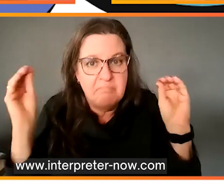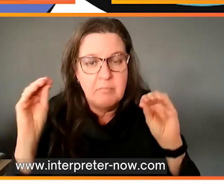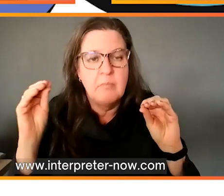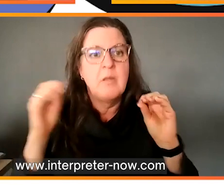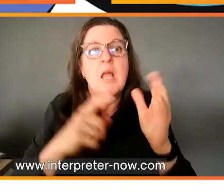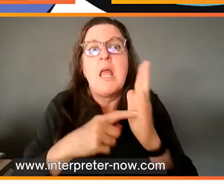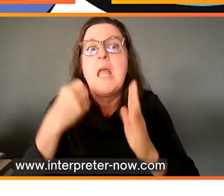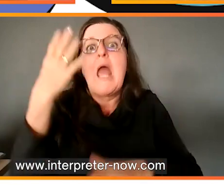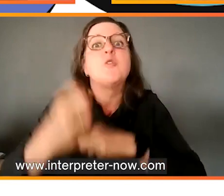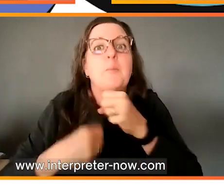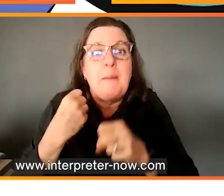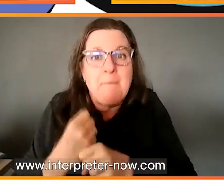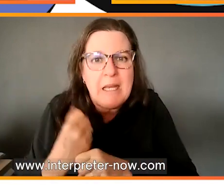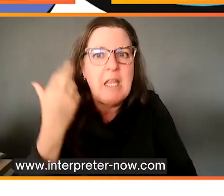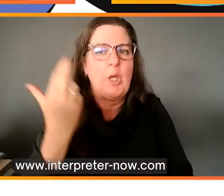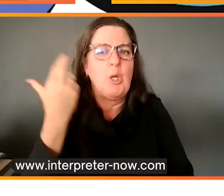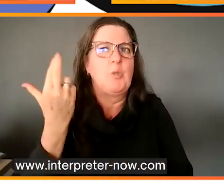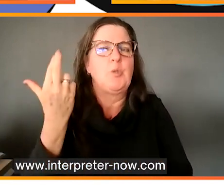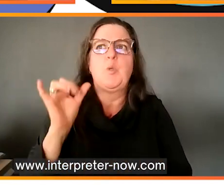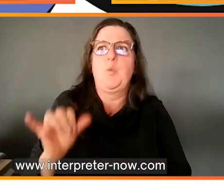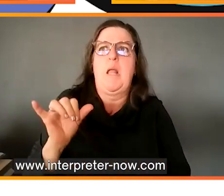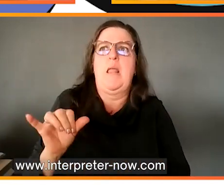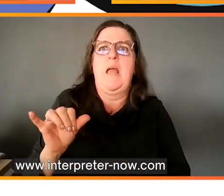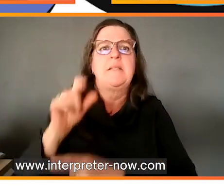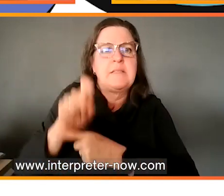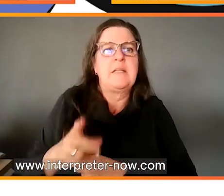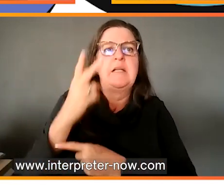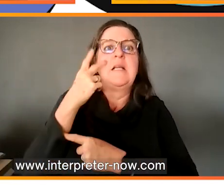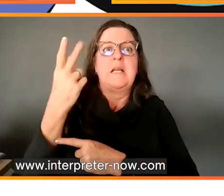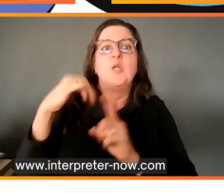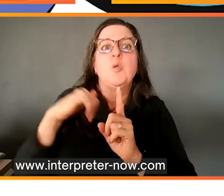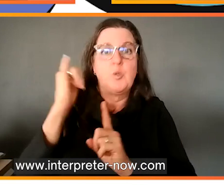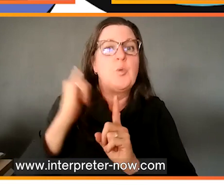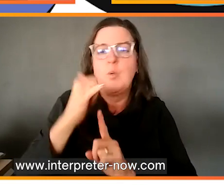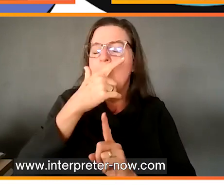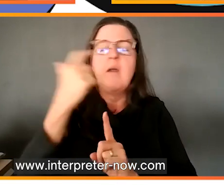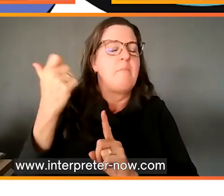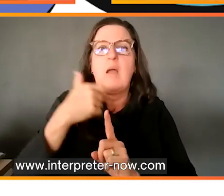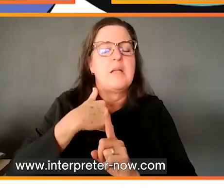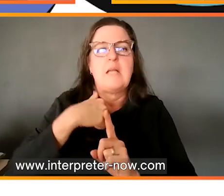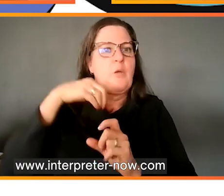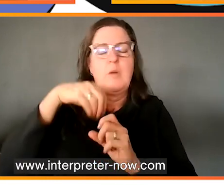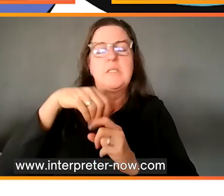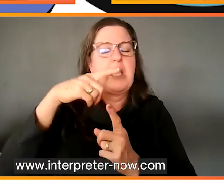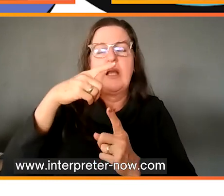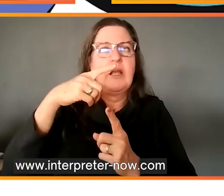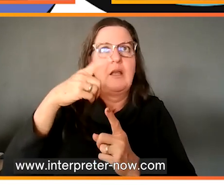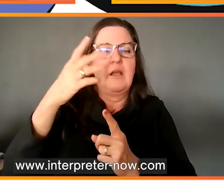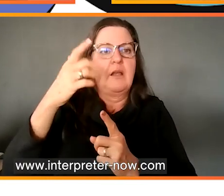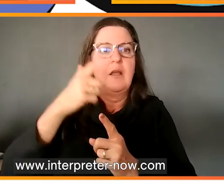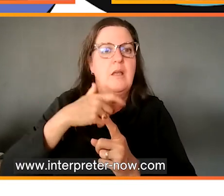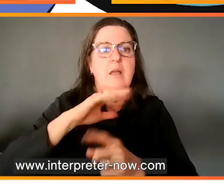sleep. It took me years to realize that I needed to see the